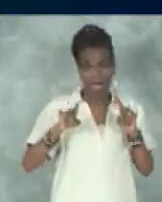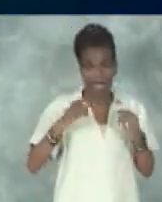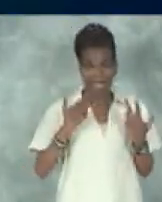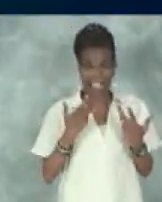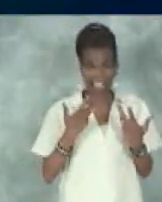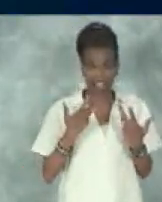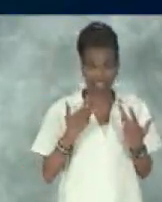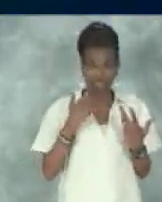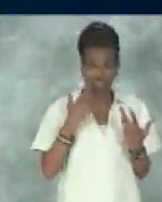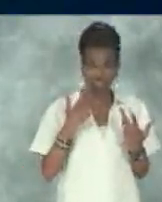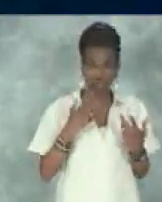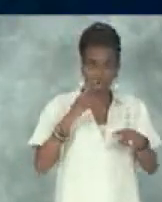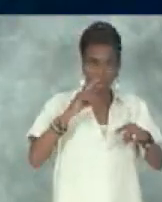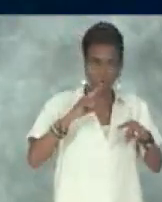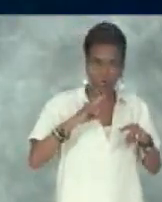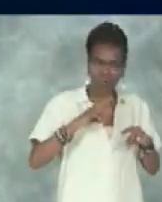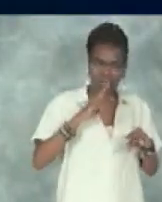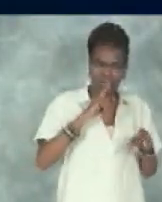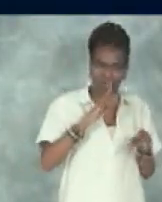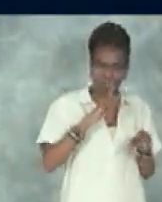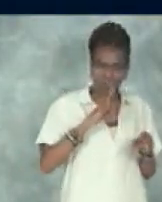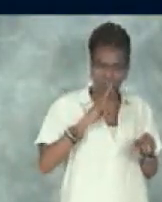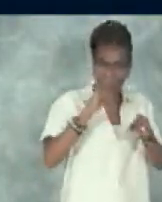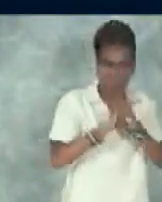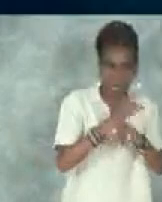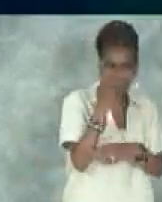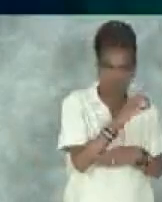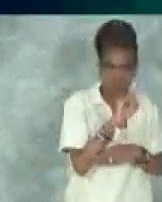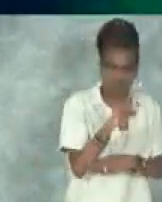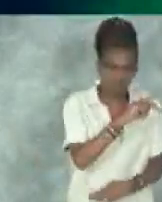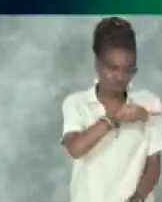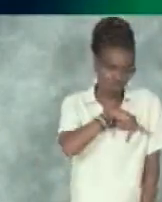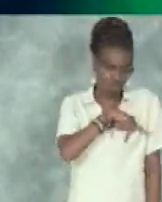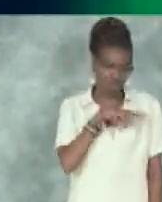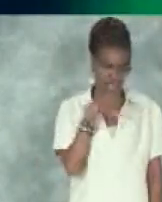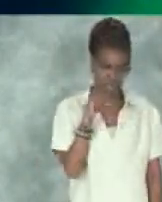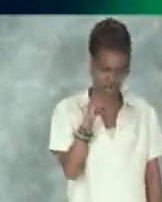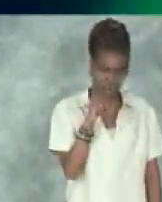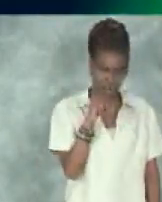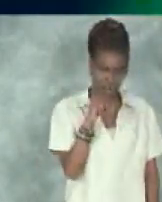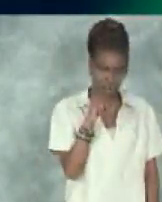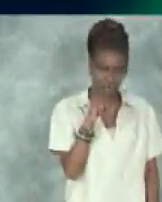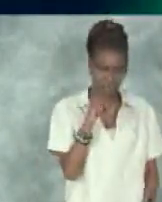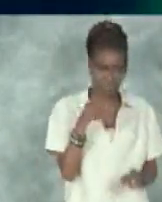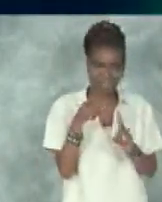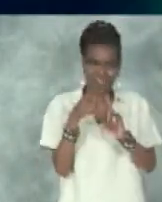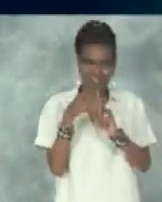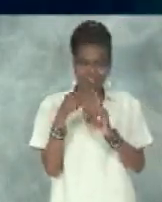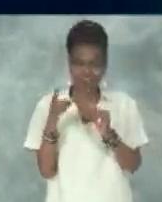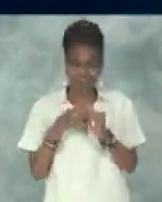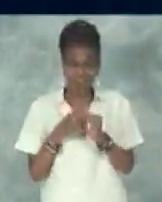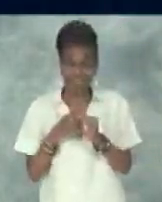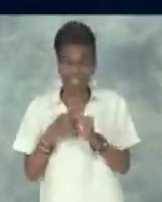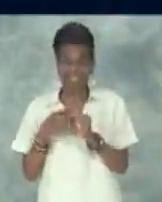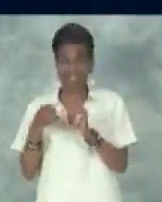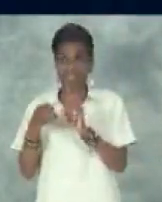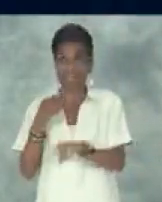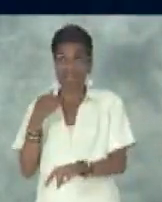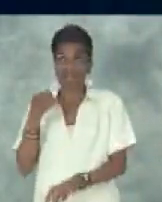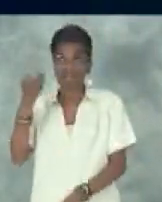for you personally until a rhema word from God has said